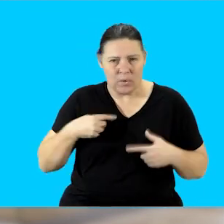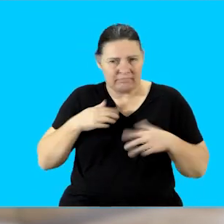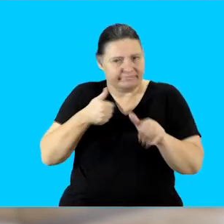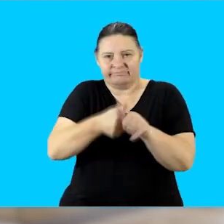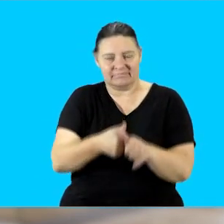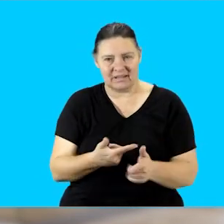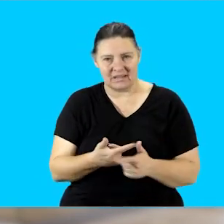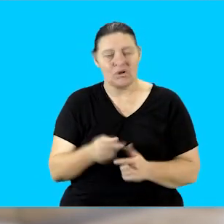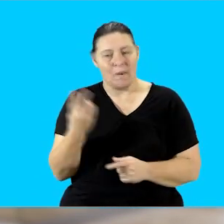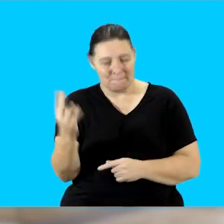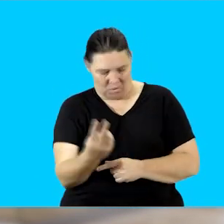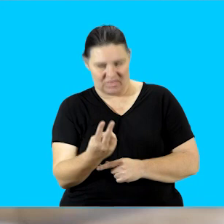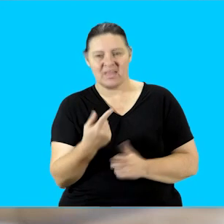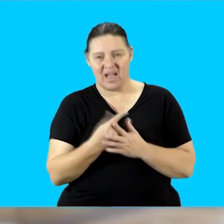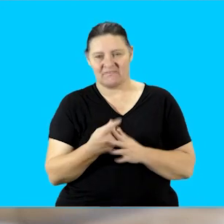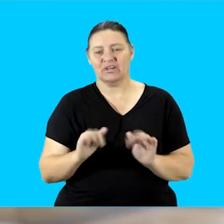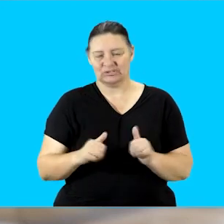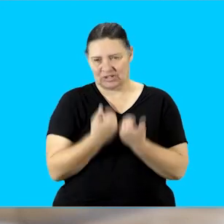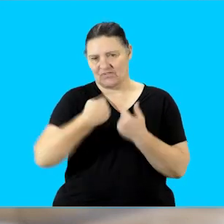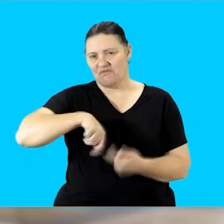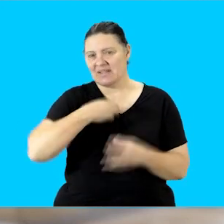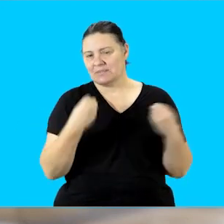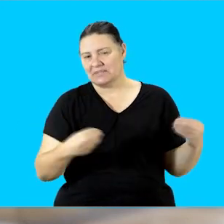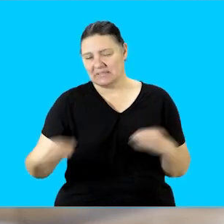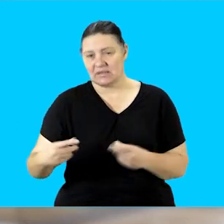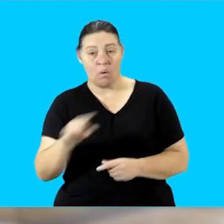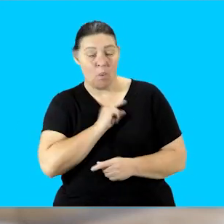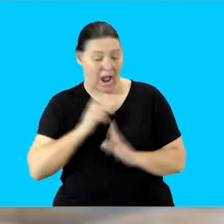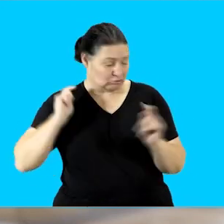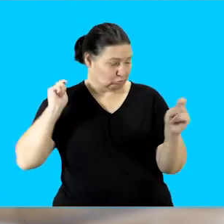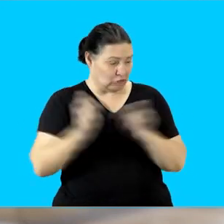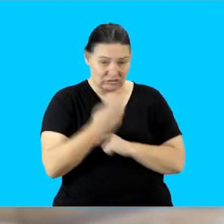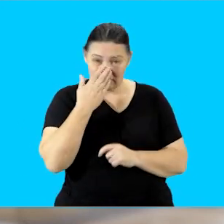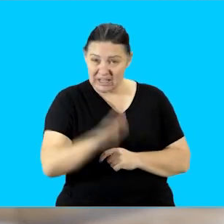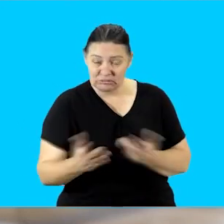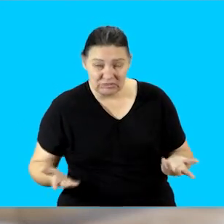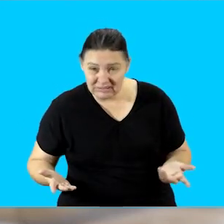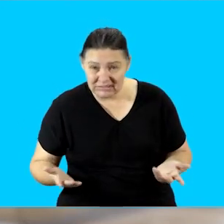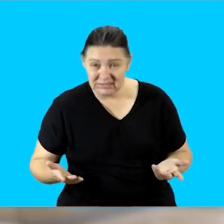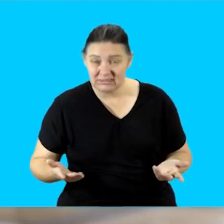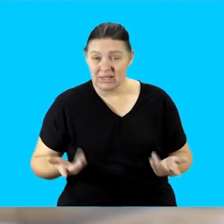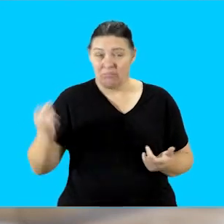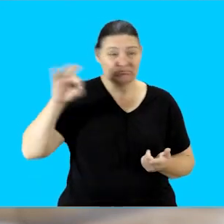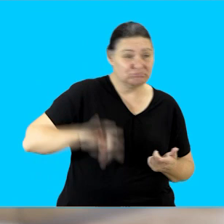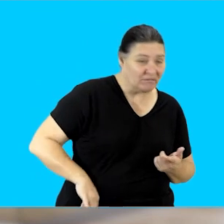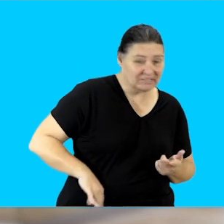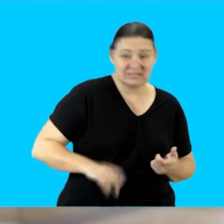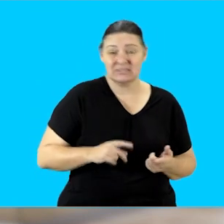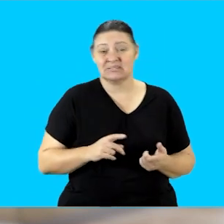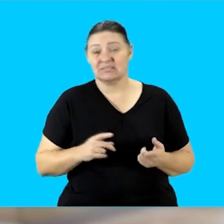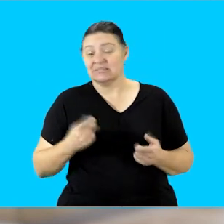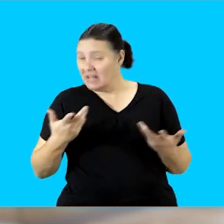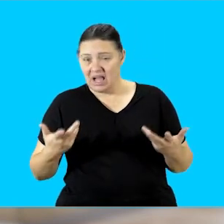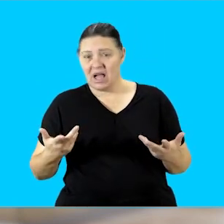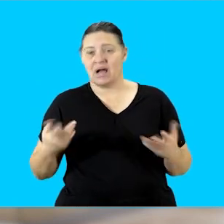these demographics and psychographics, they pose a challenge to us as a business, because as soon as they change, productivity, profitability